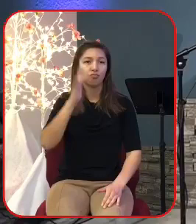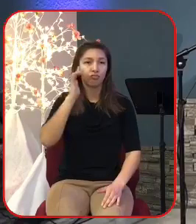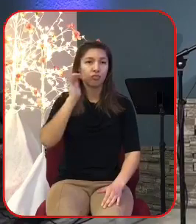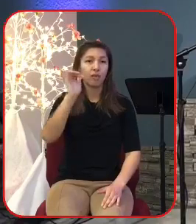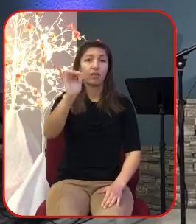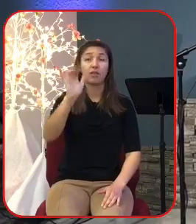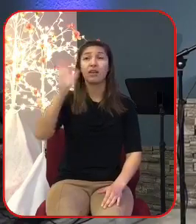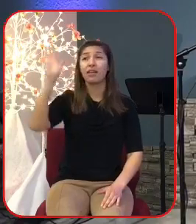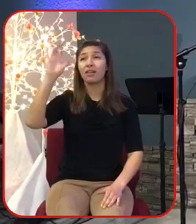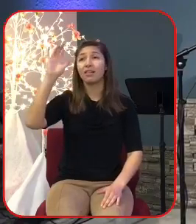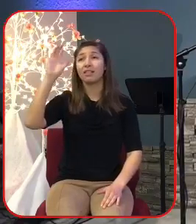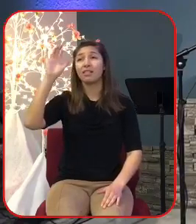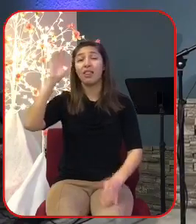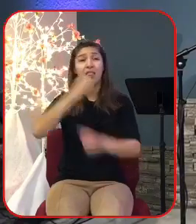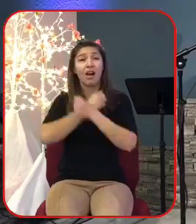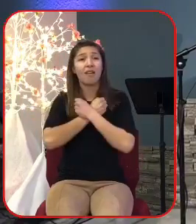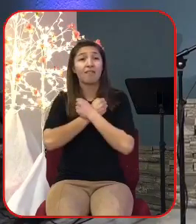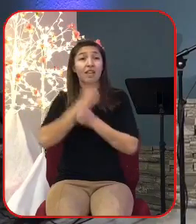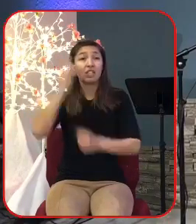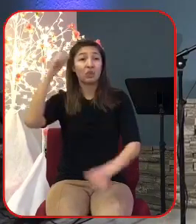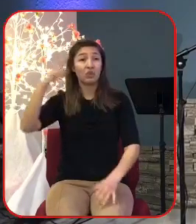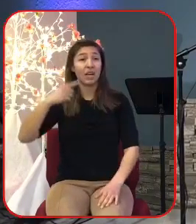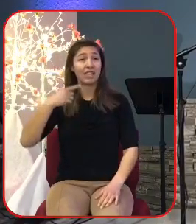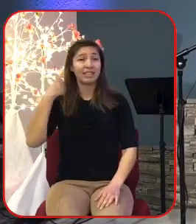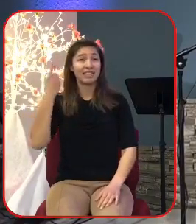love that he has for you and me.